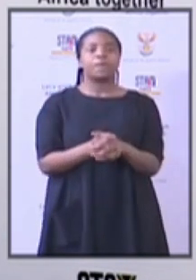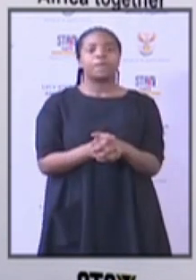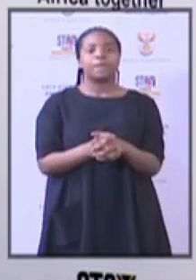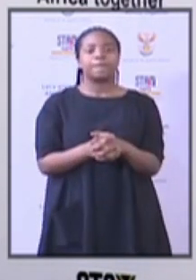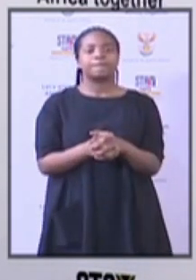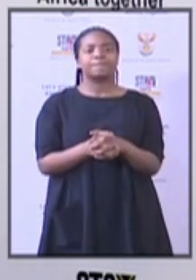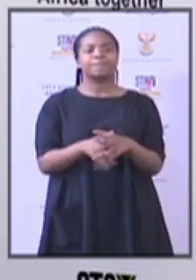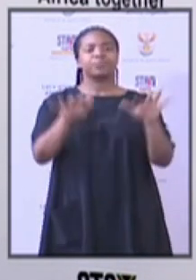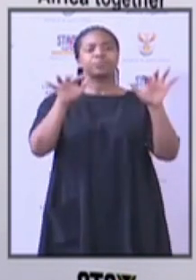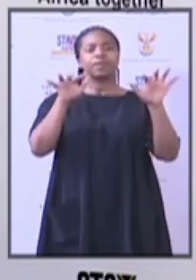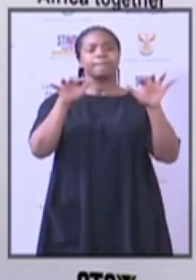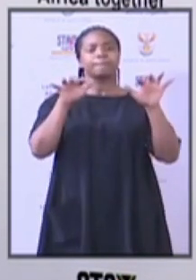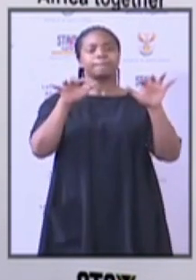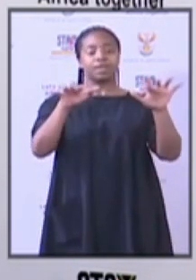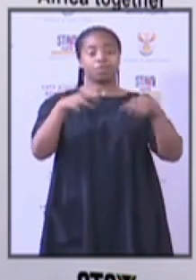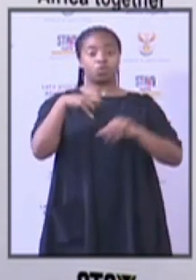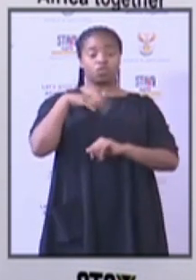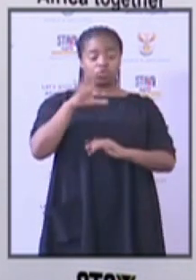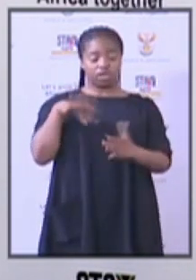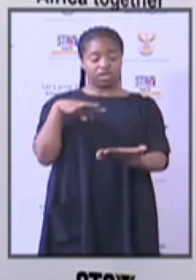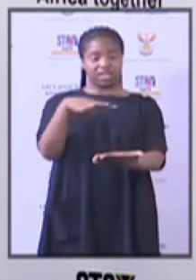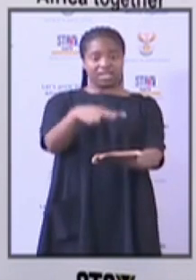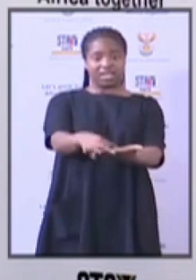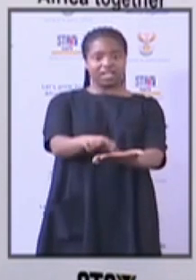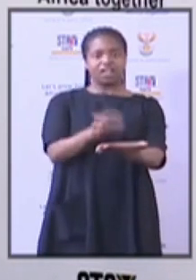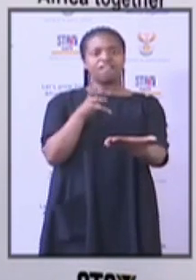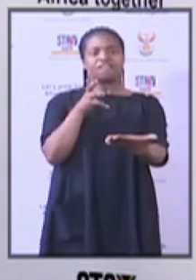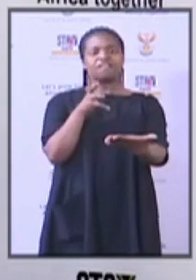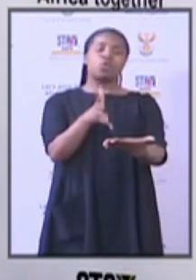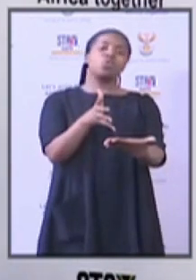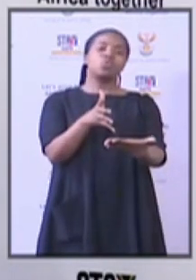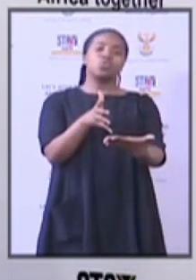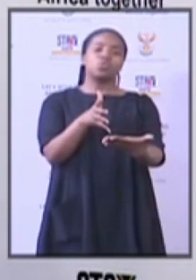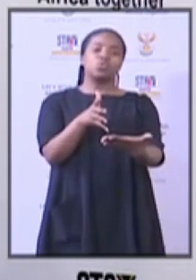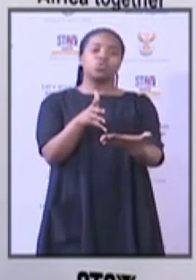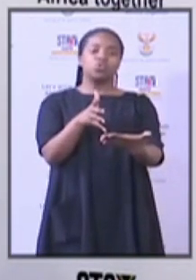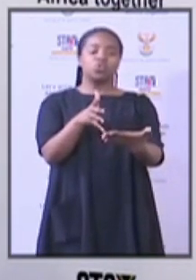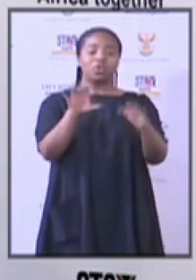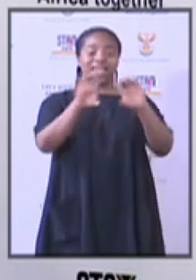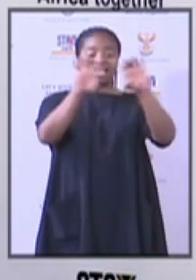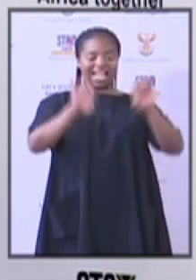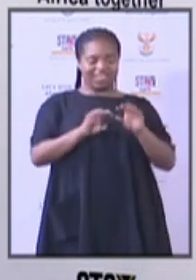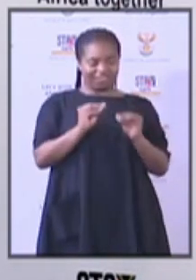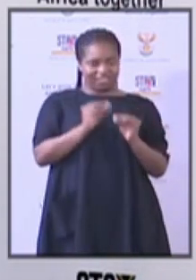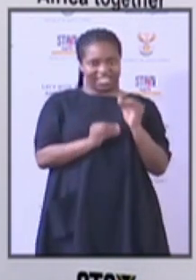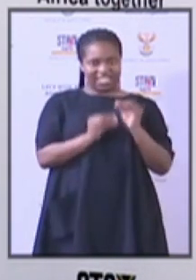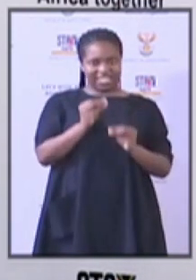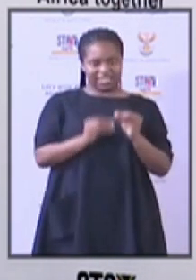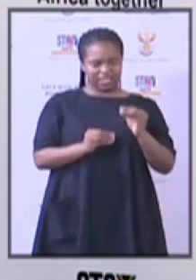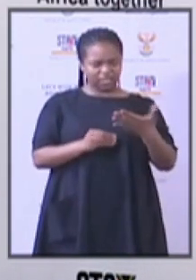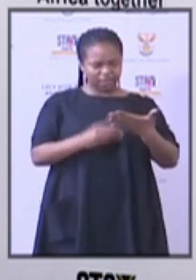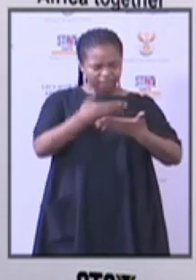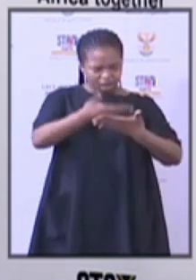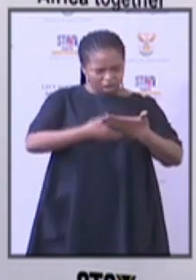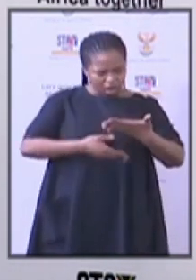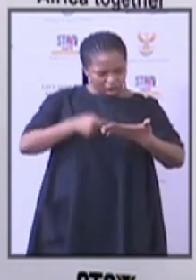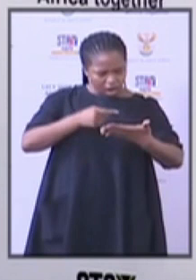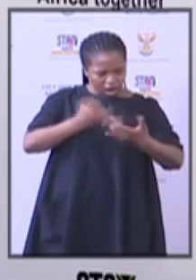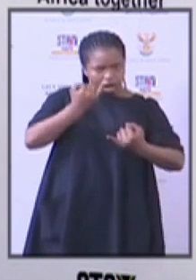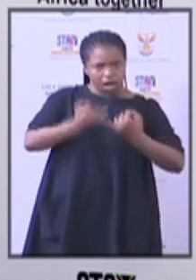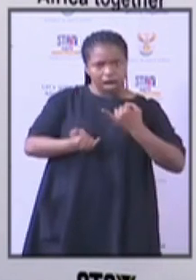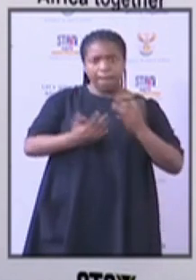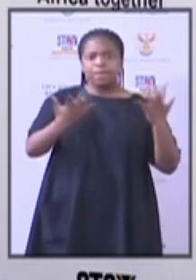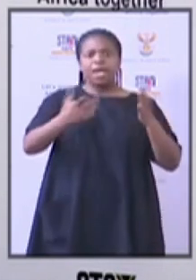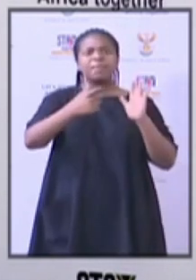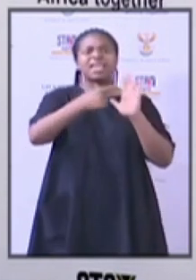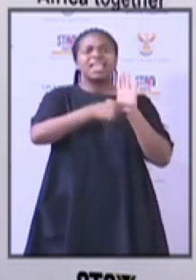is people who want to apply for rectification. That means corrections on something that went wrong. Be it your